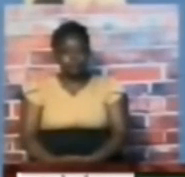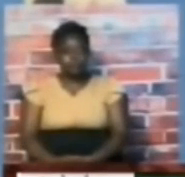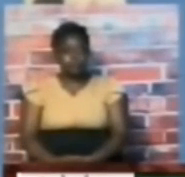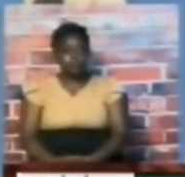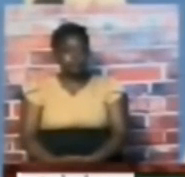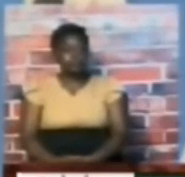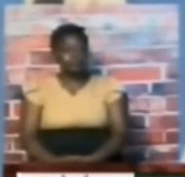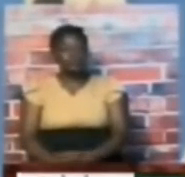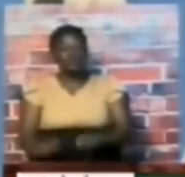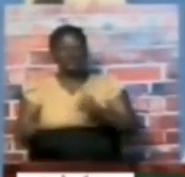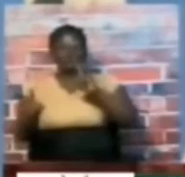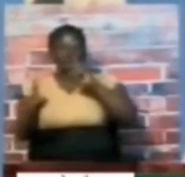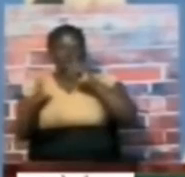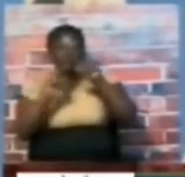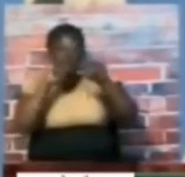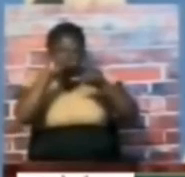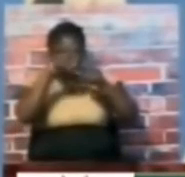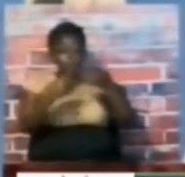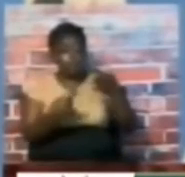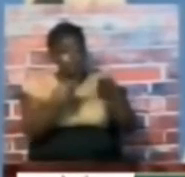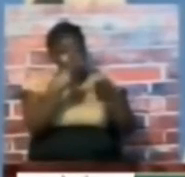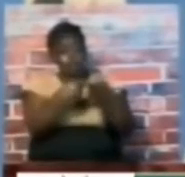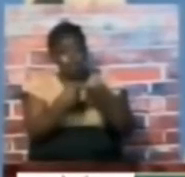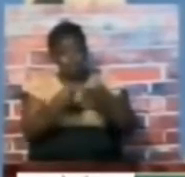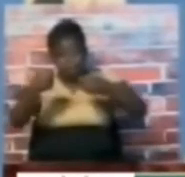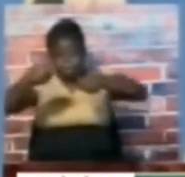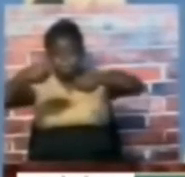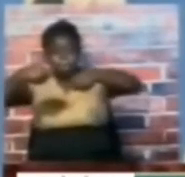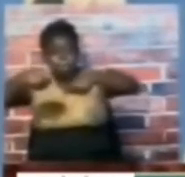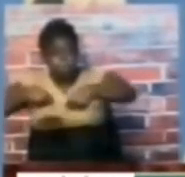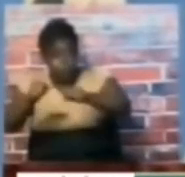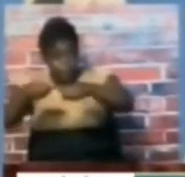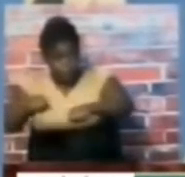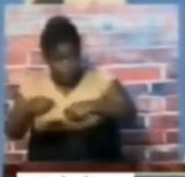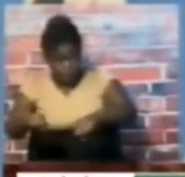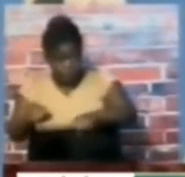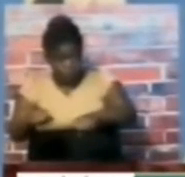Then we also talked of the borders